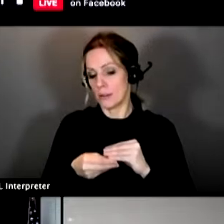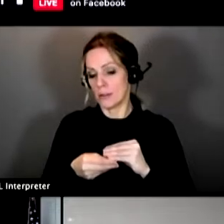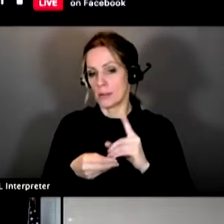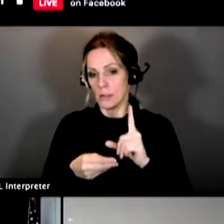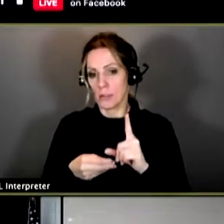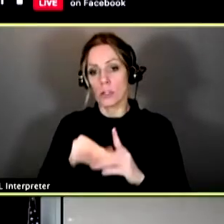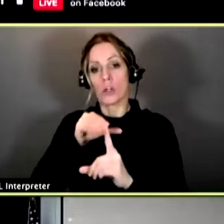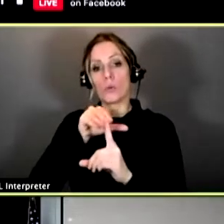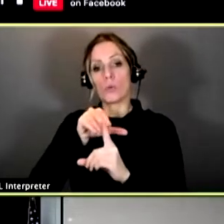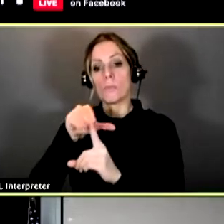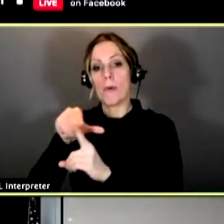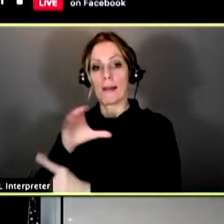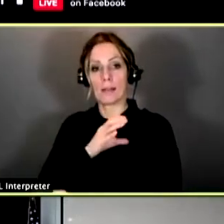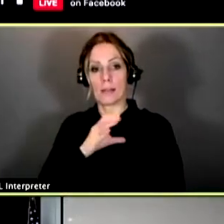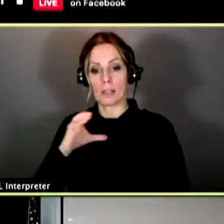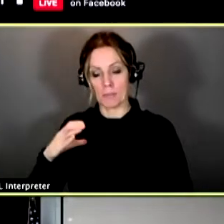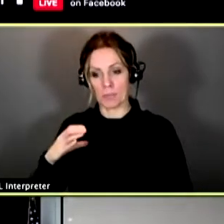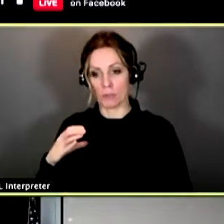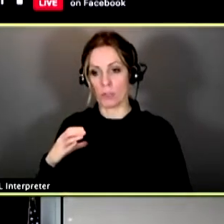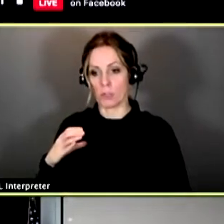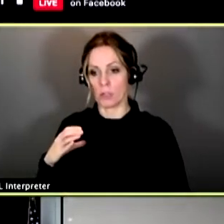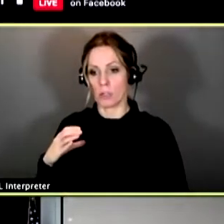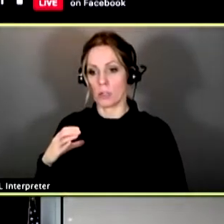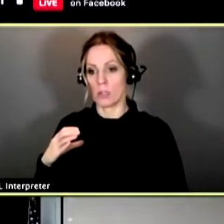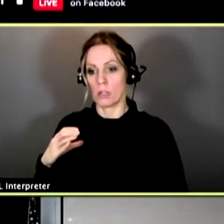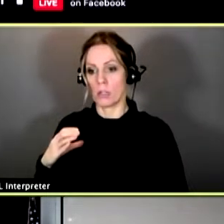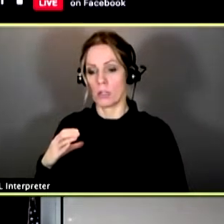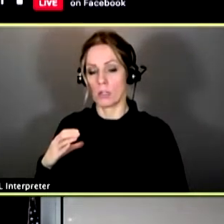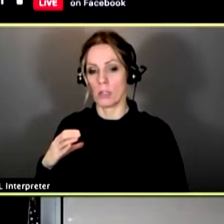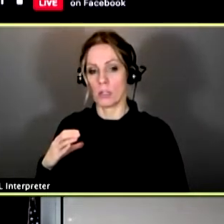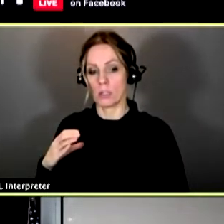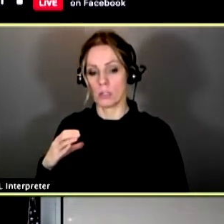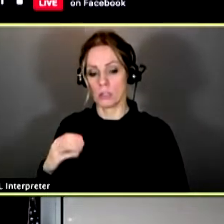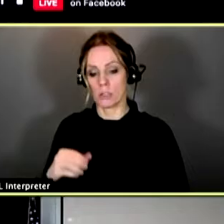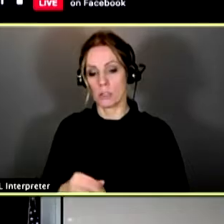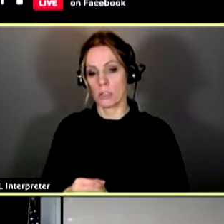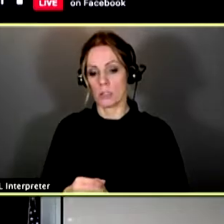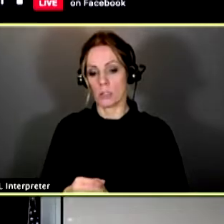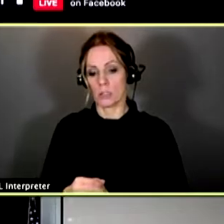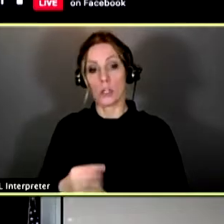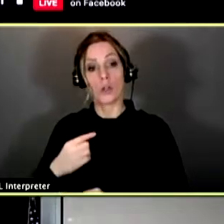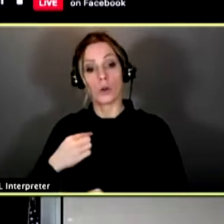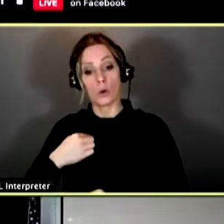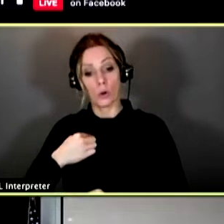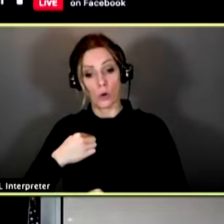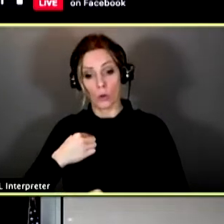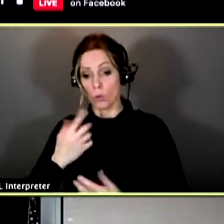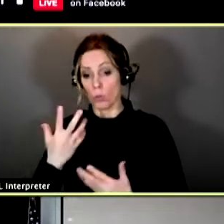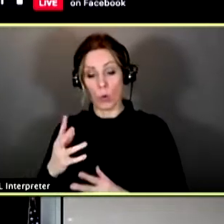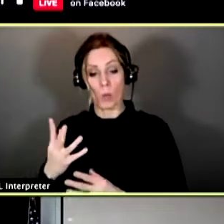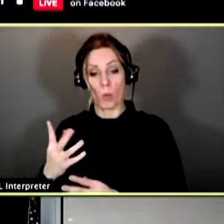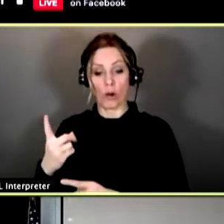to remind the commission that we were asked to share this information with you tonight, but